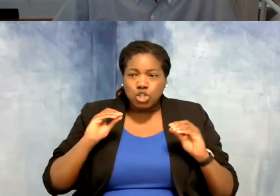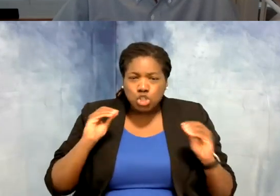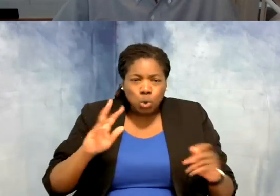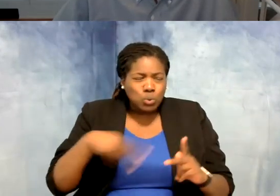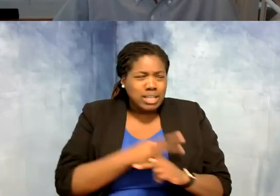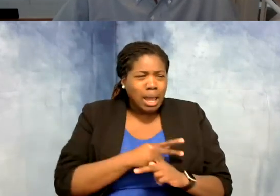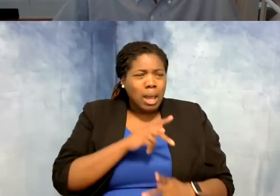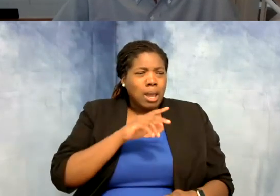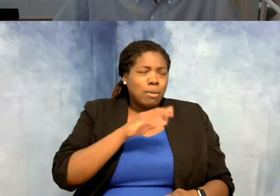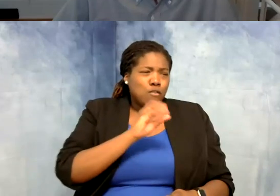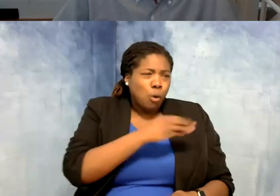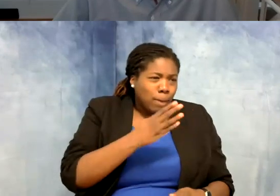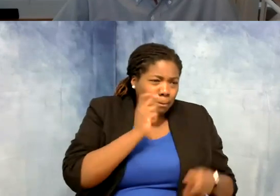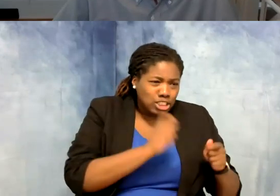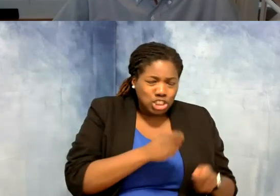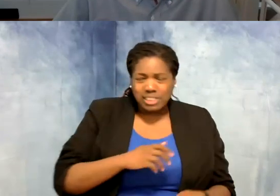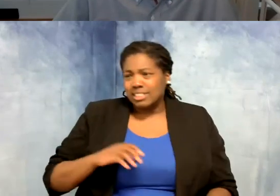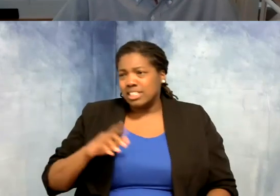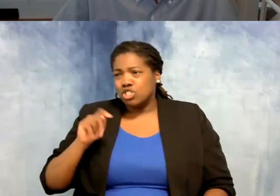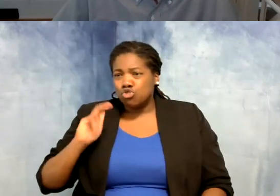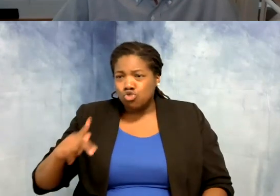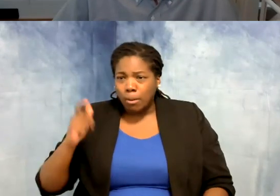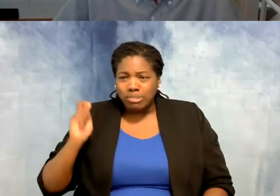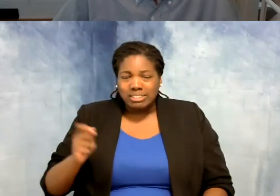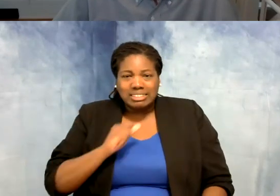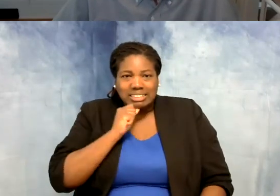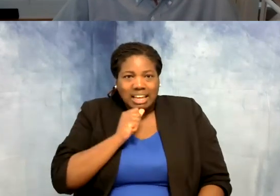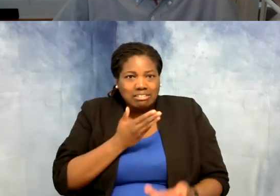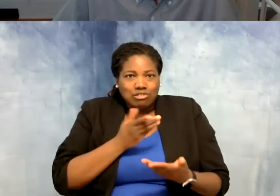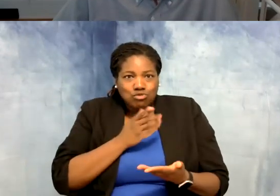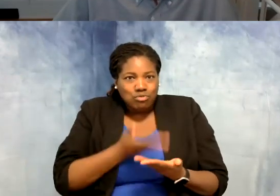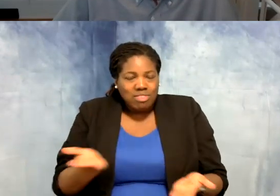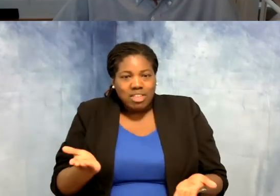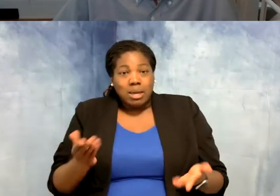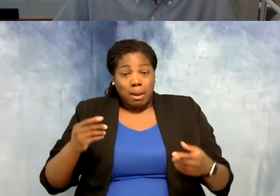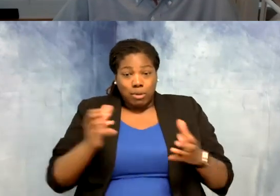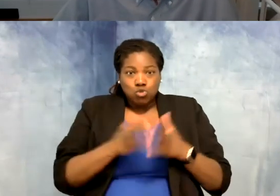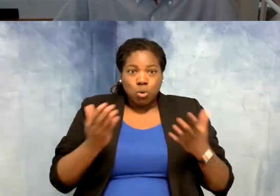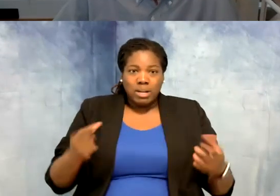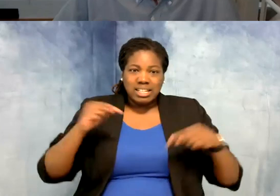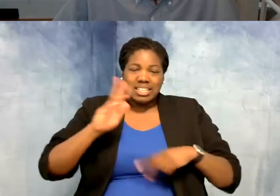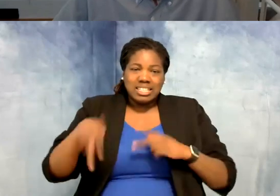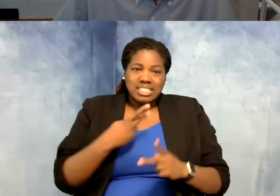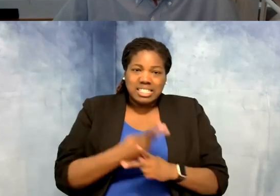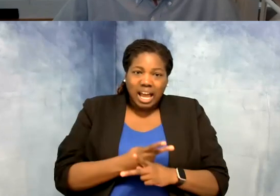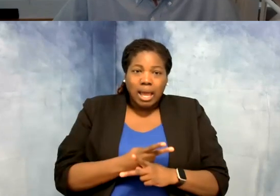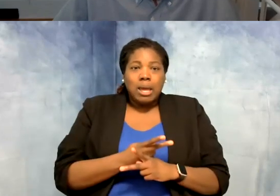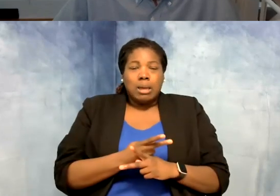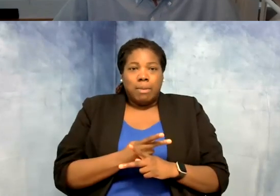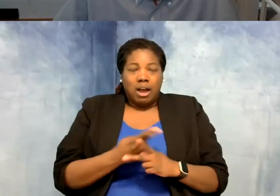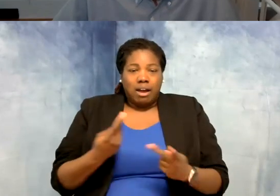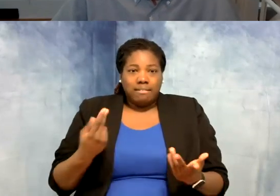as Obama judges, et cetera. But that was because of so much of this kind of backlash and